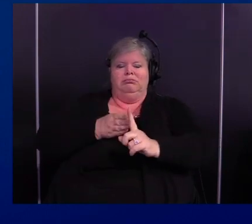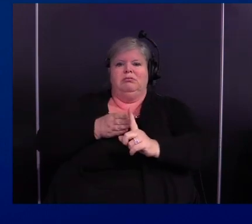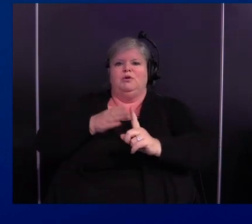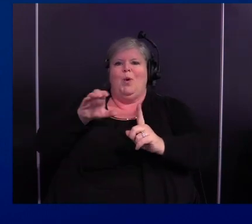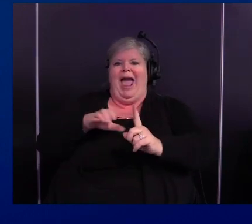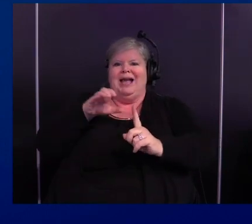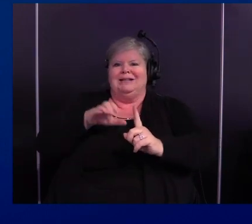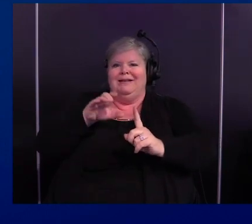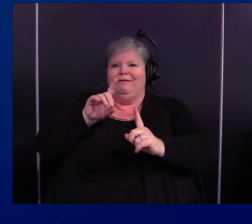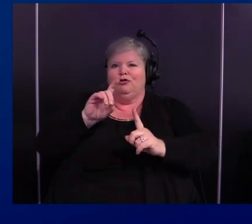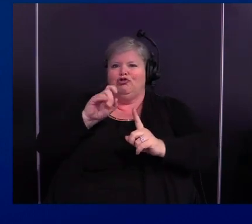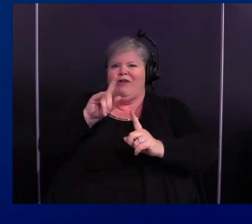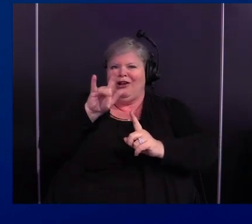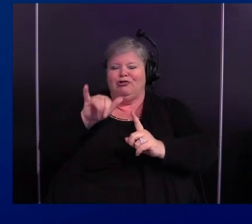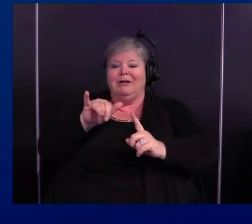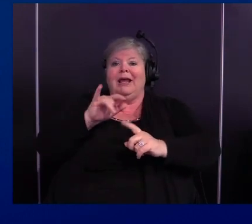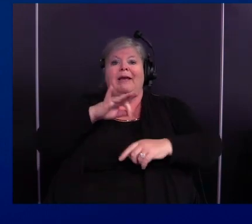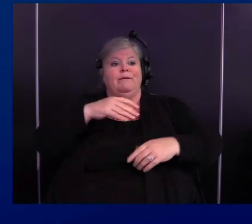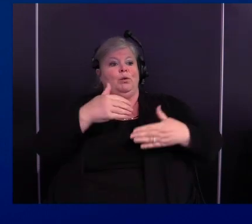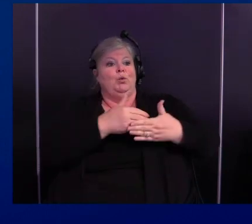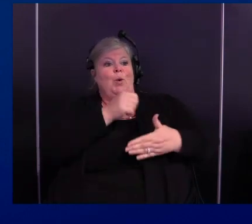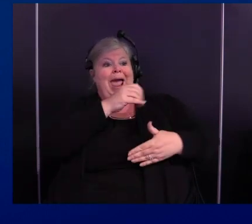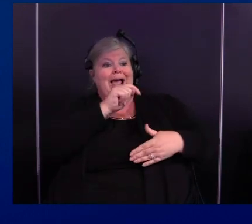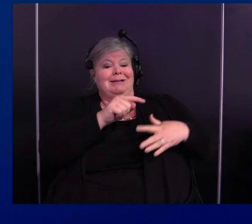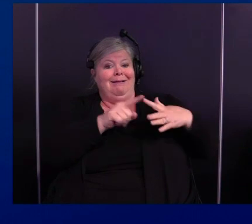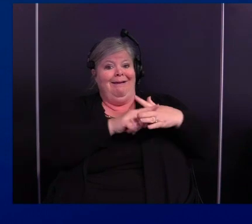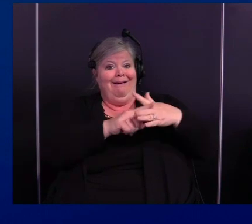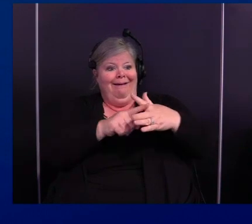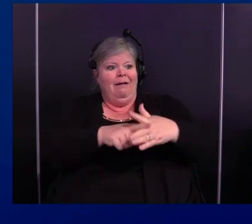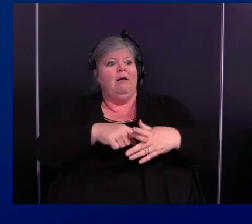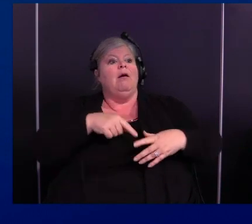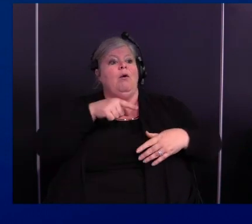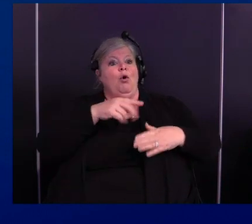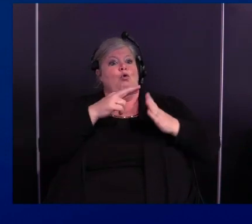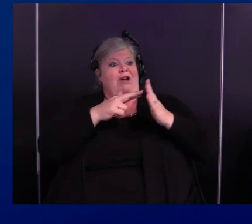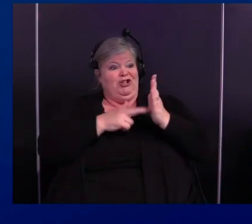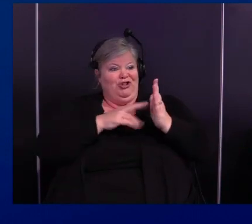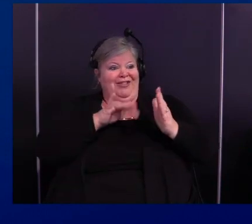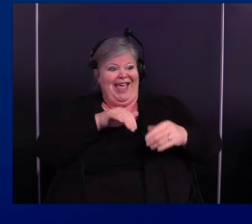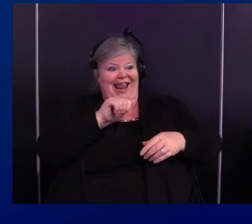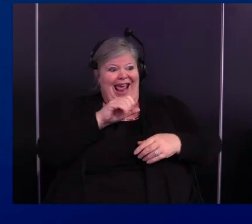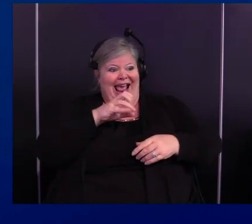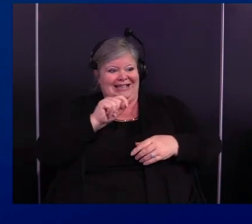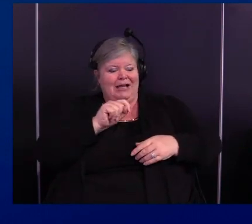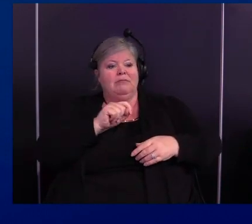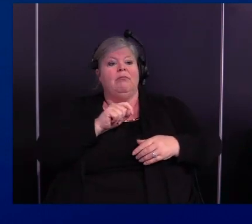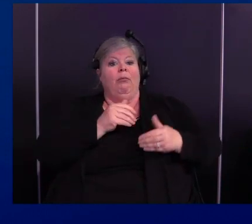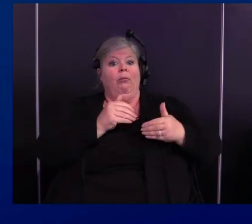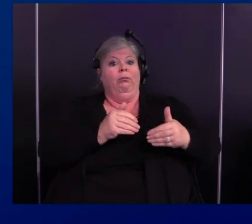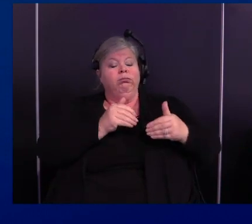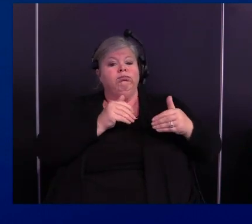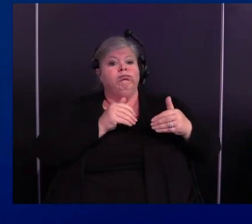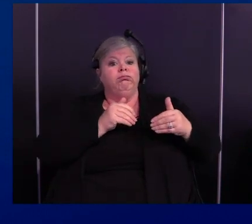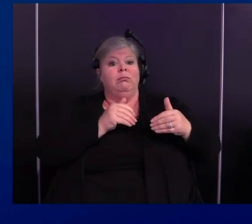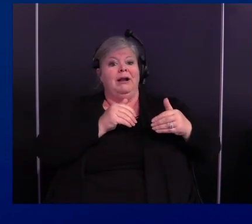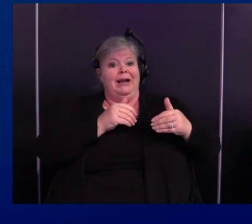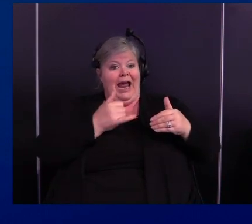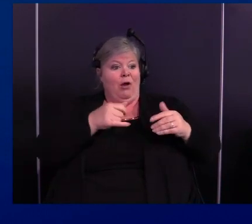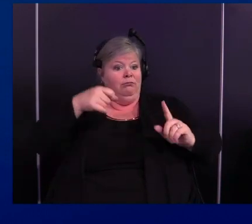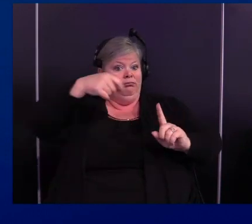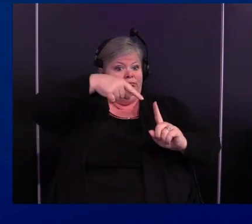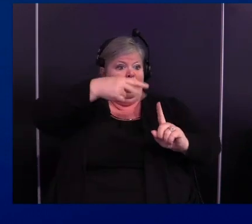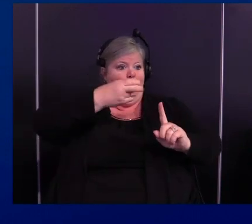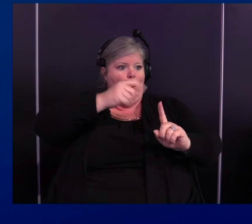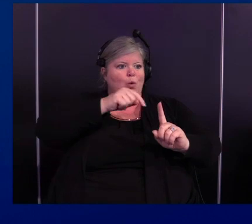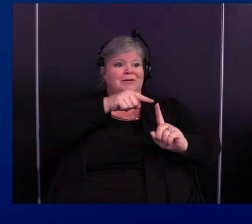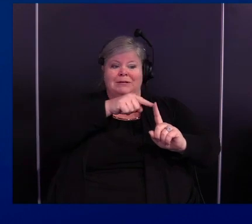got new assets that are coming in place, and Active Directory, kind of you register that asset, it can go trigger that host to say, okay, now contact